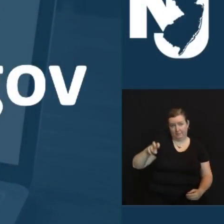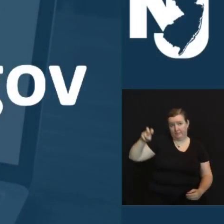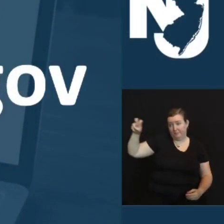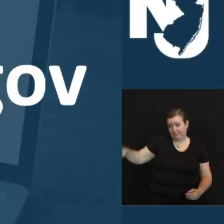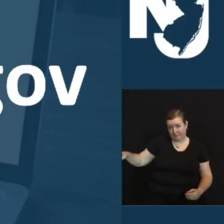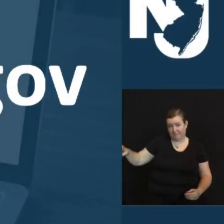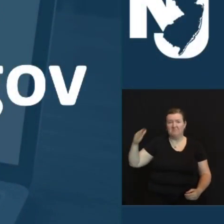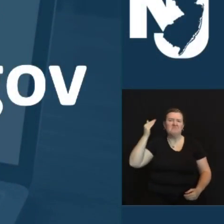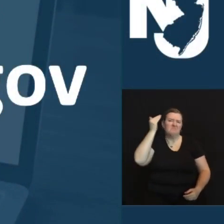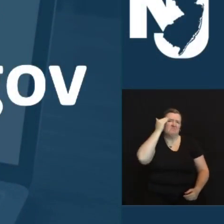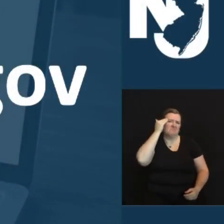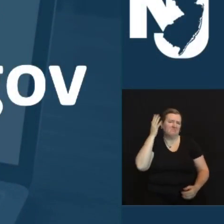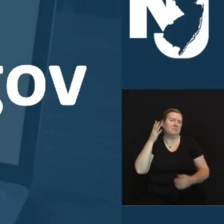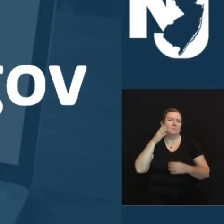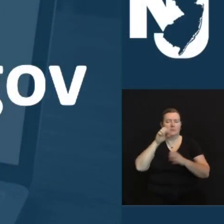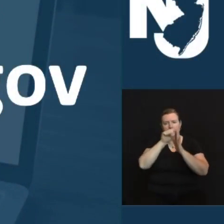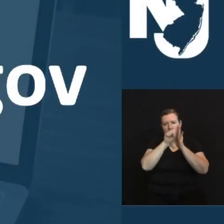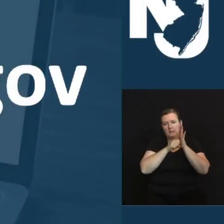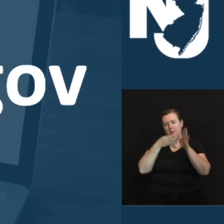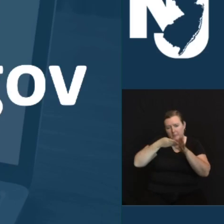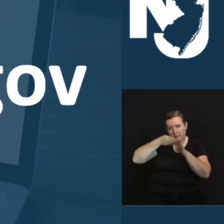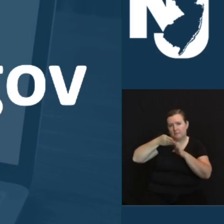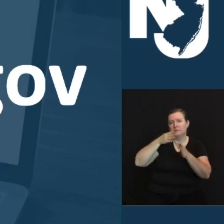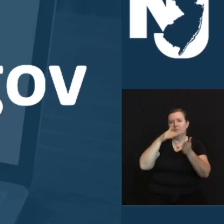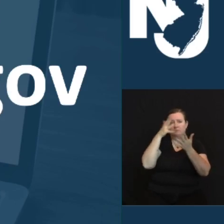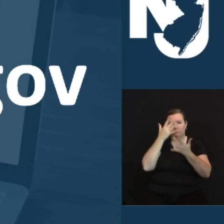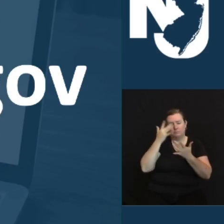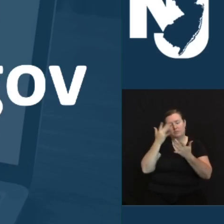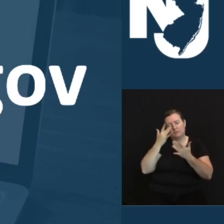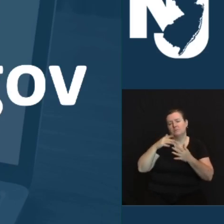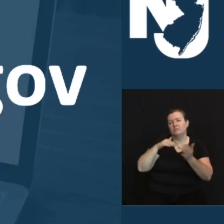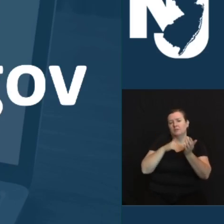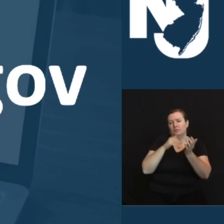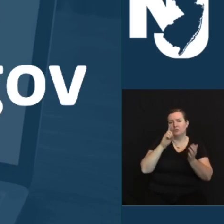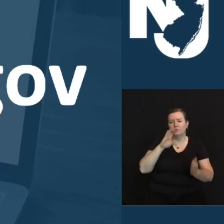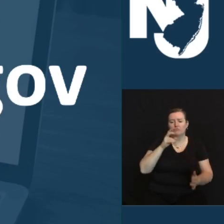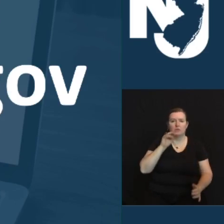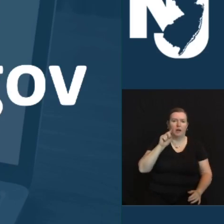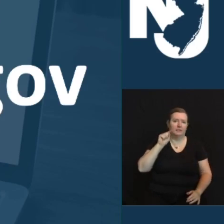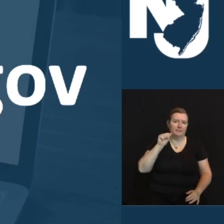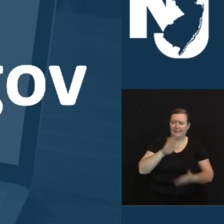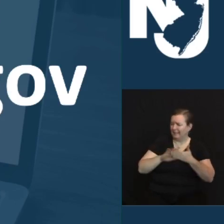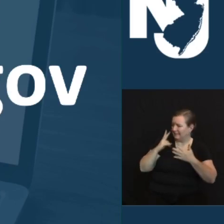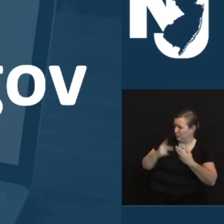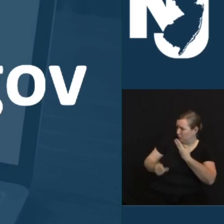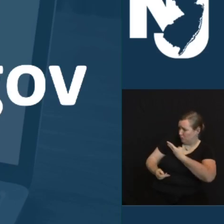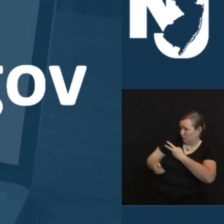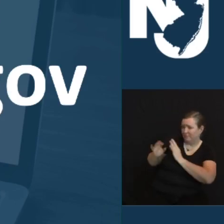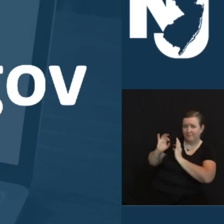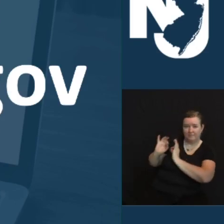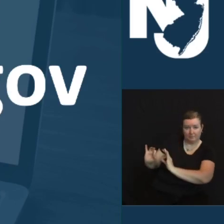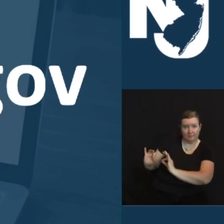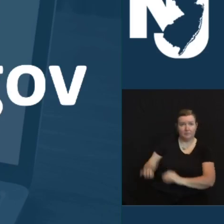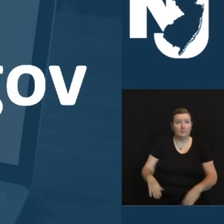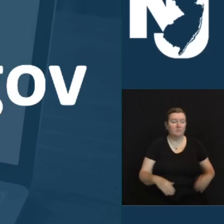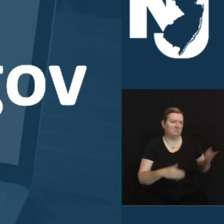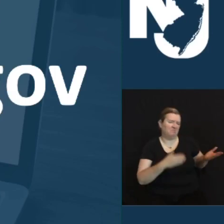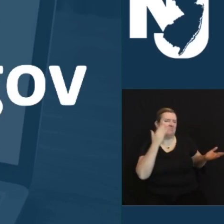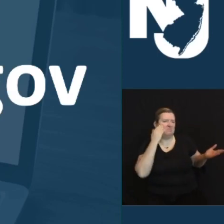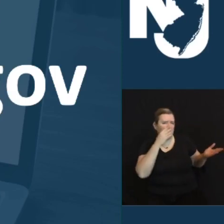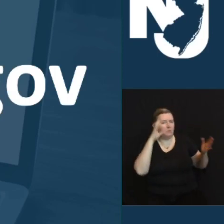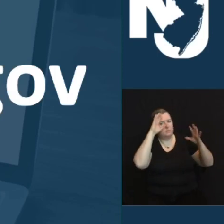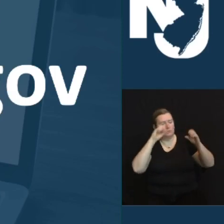the state's epidemiologist, Dr. Christina Tan. Great to have you both, as always. To my left, another guy who needs no introduction, the Superintendent